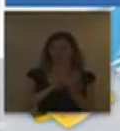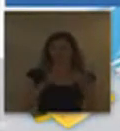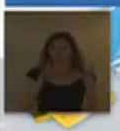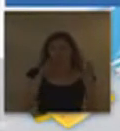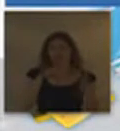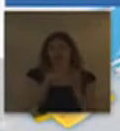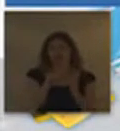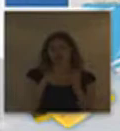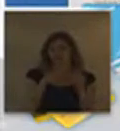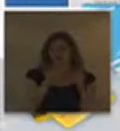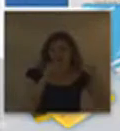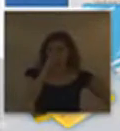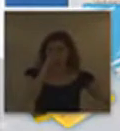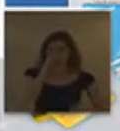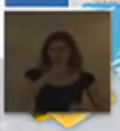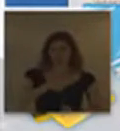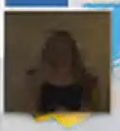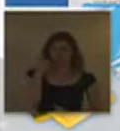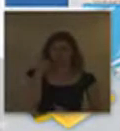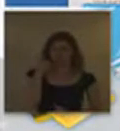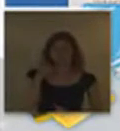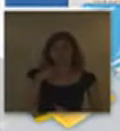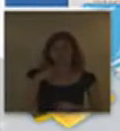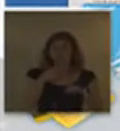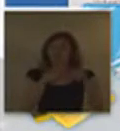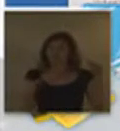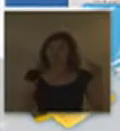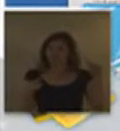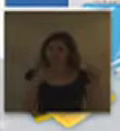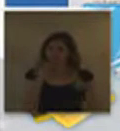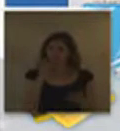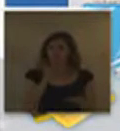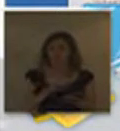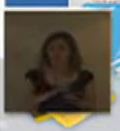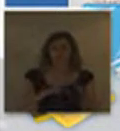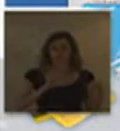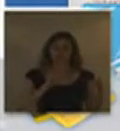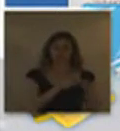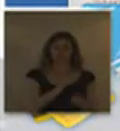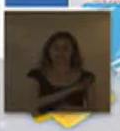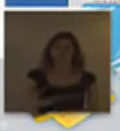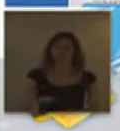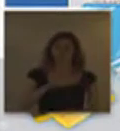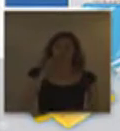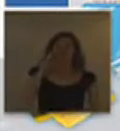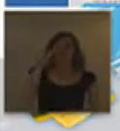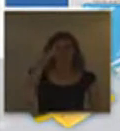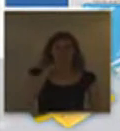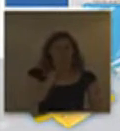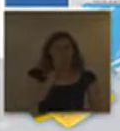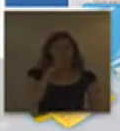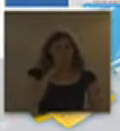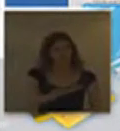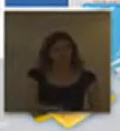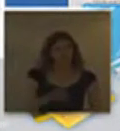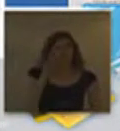And reading skills were particularly severe. These differences was less so in the case of children that had